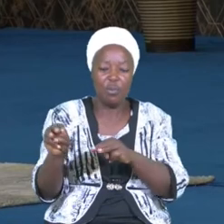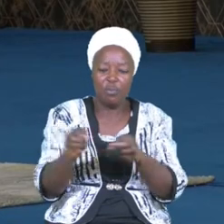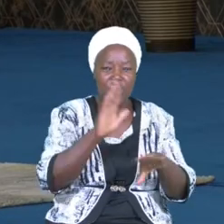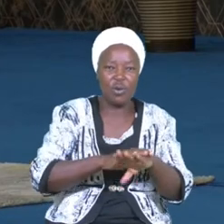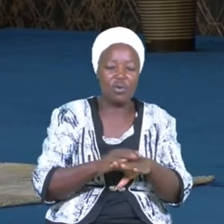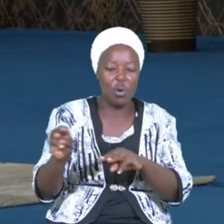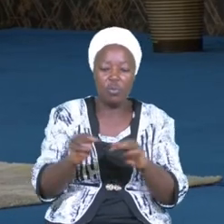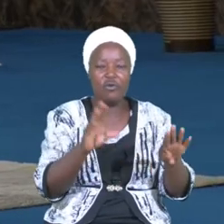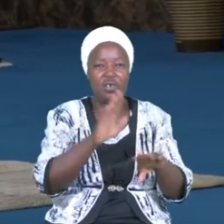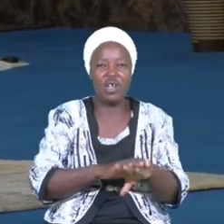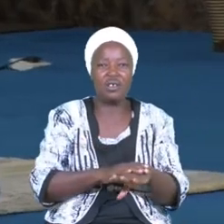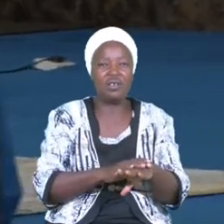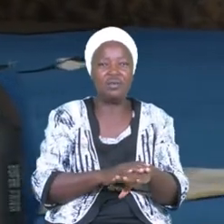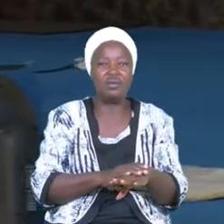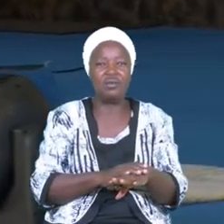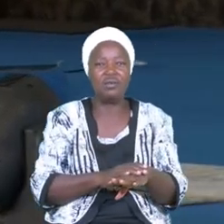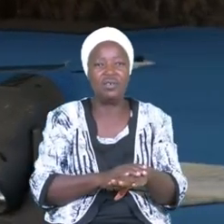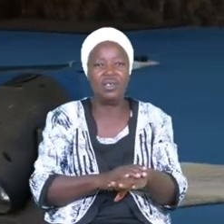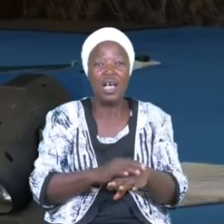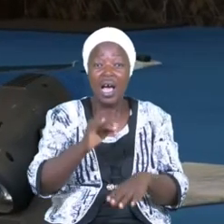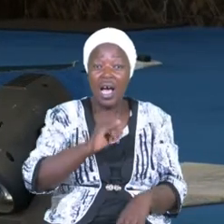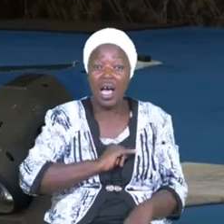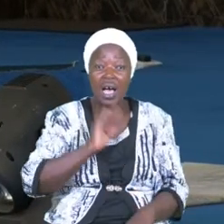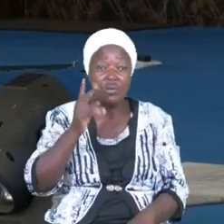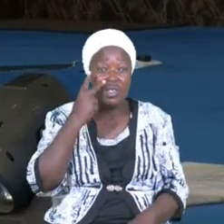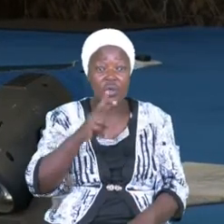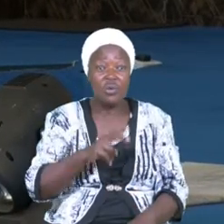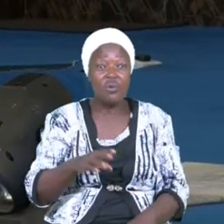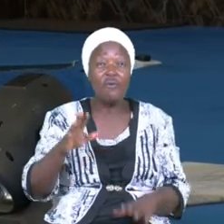Moving on. I'll see you soaring up.